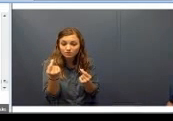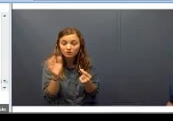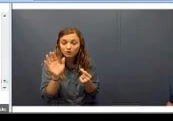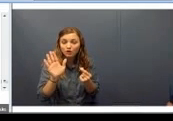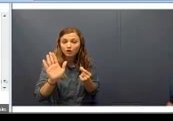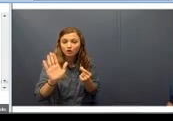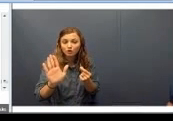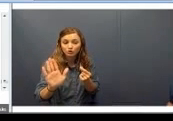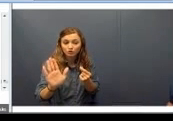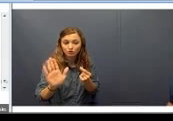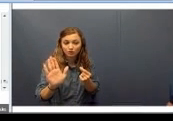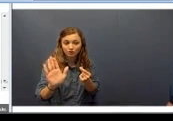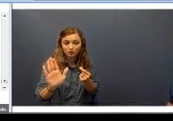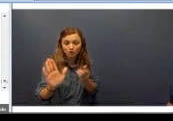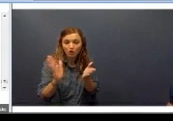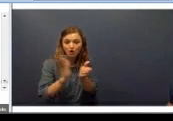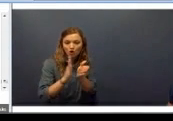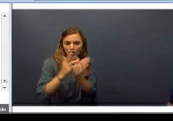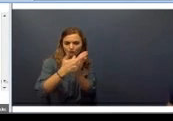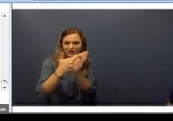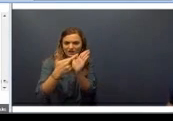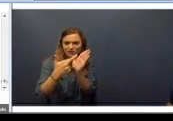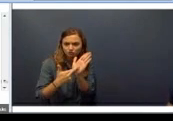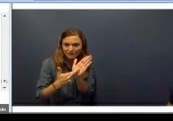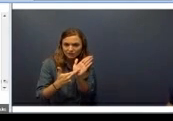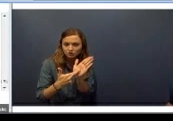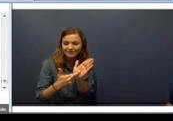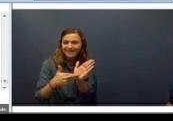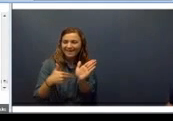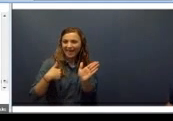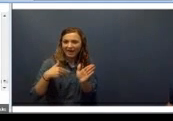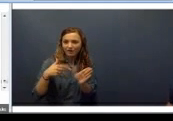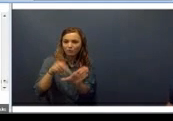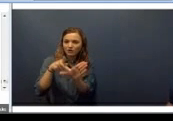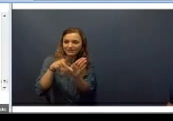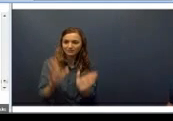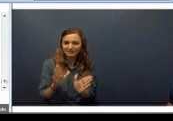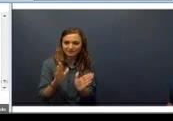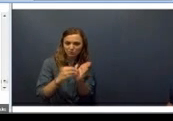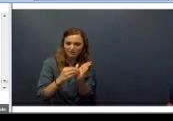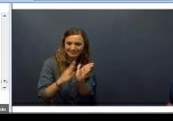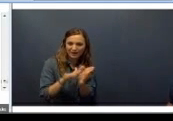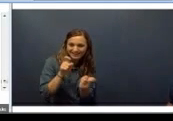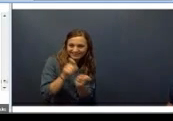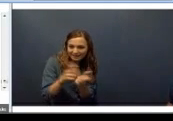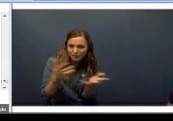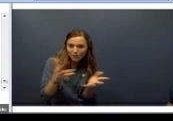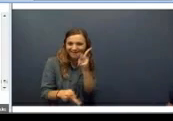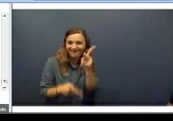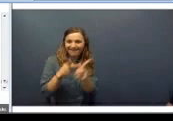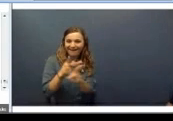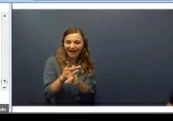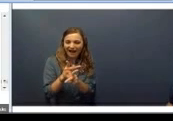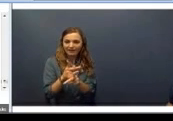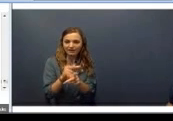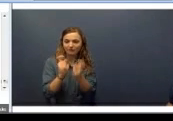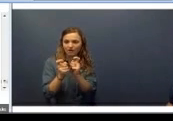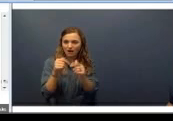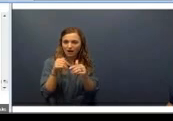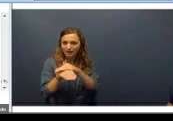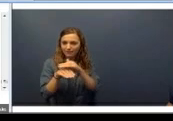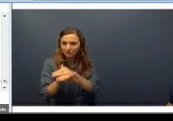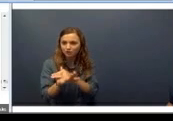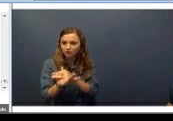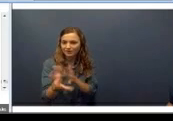your registration a box for participants to actually tell you exactly what type